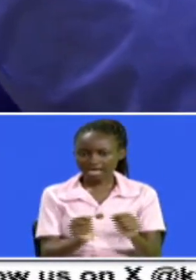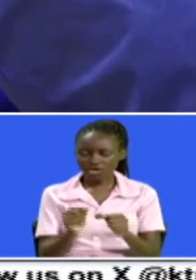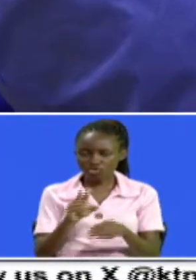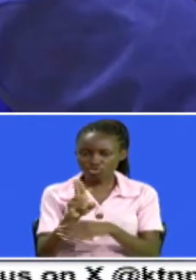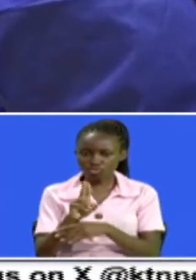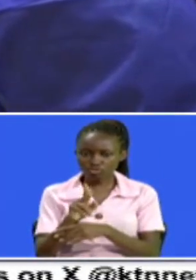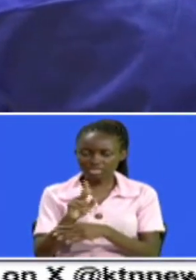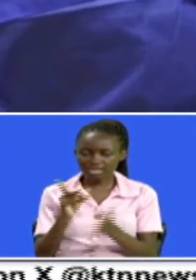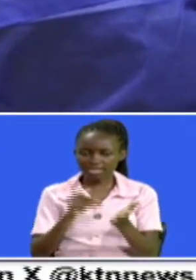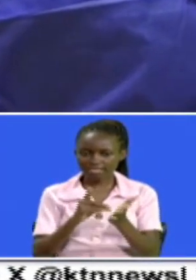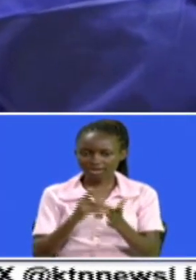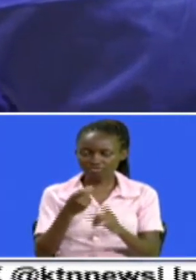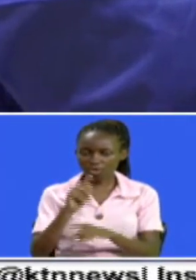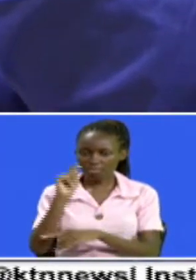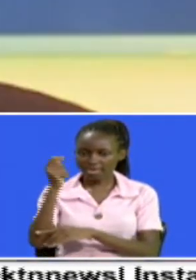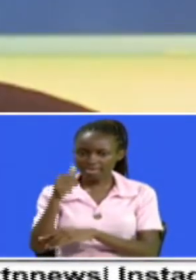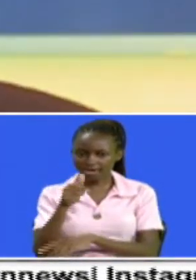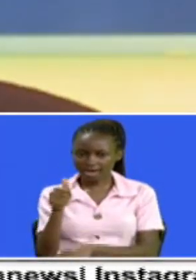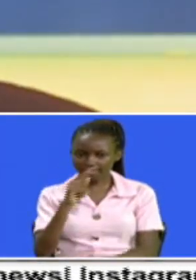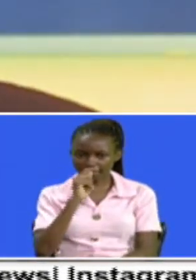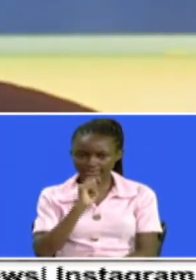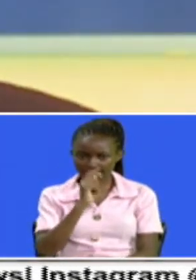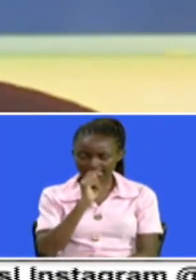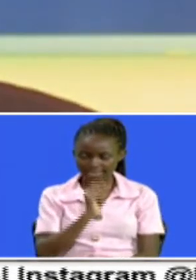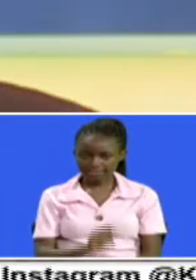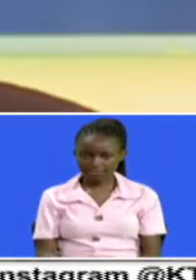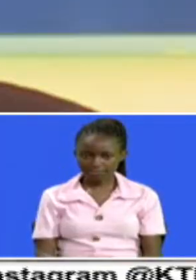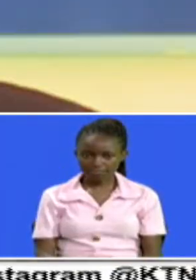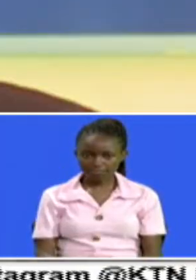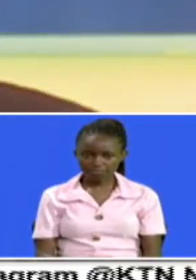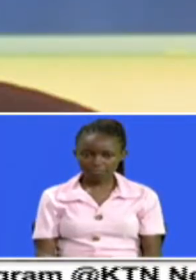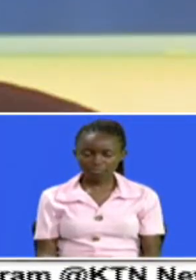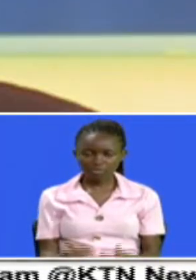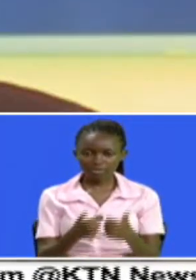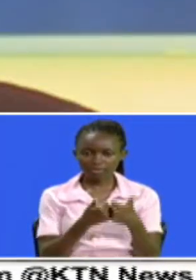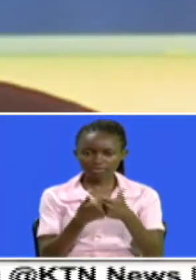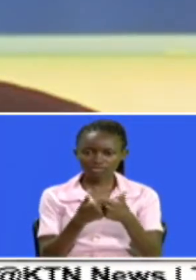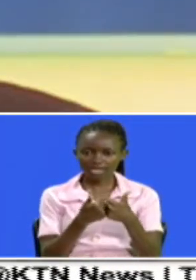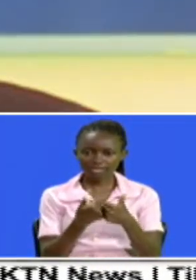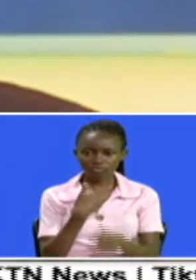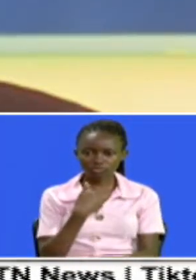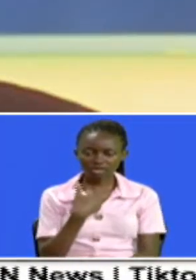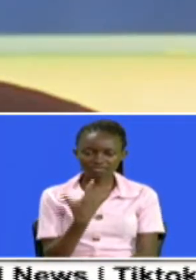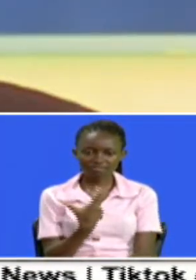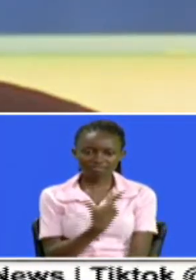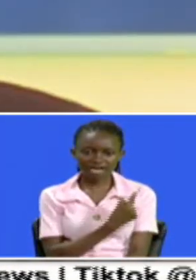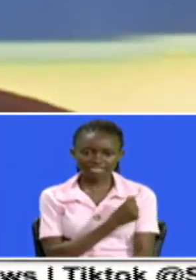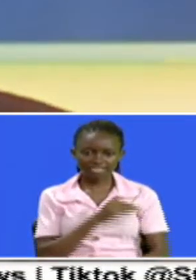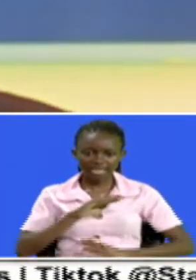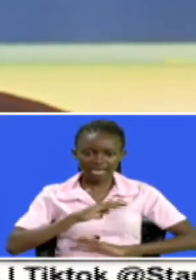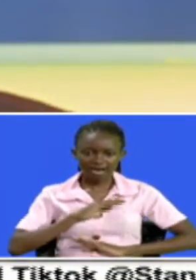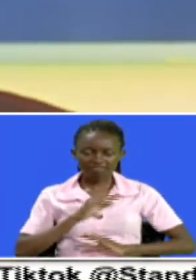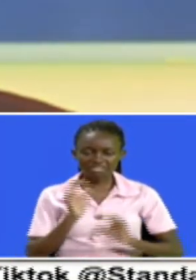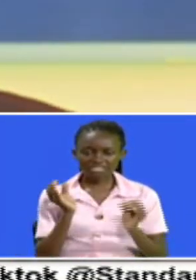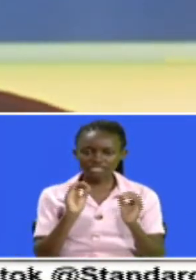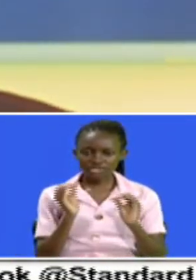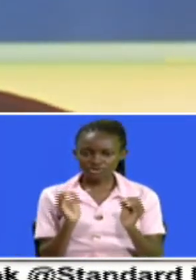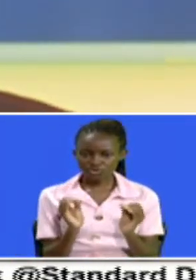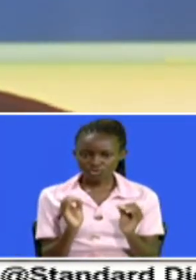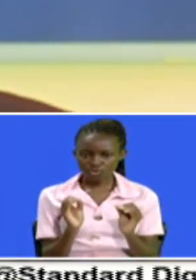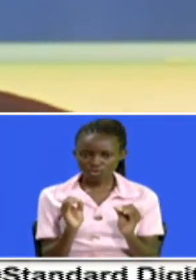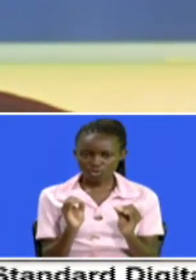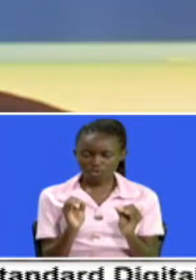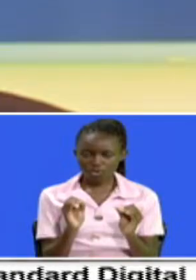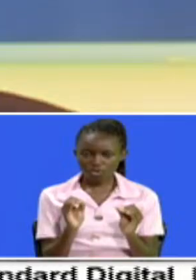from Kenya and the neighboring Tanzania. The major challenge is lack of the vaccine in the facility. But our vaccines also